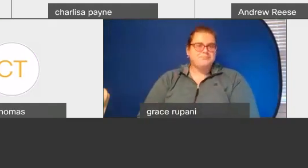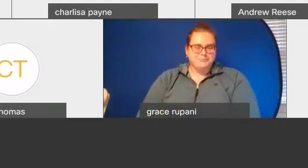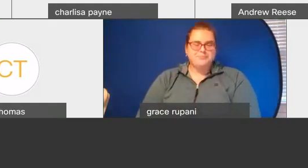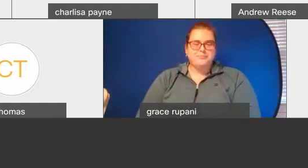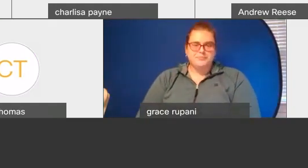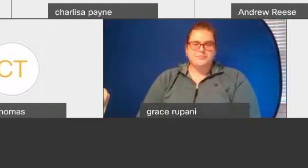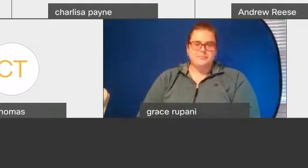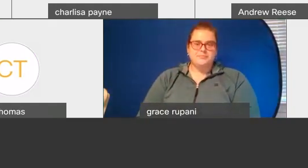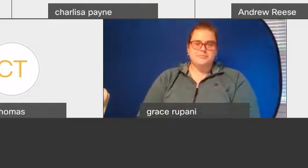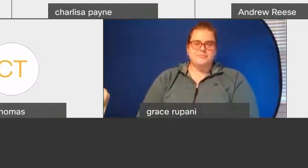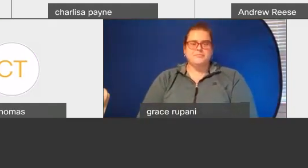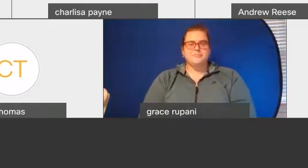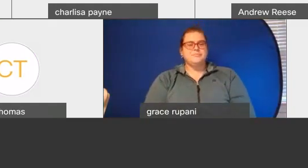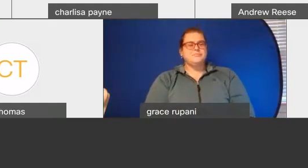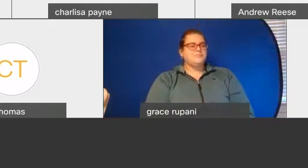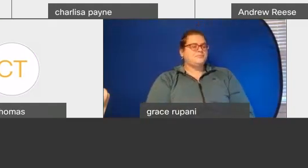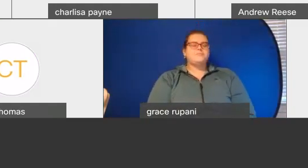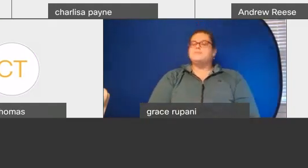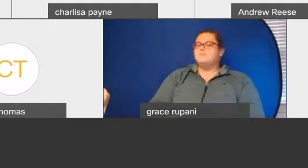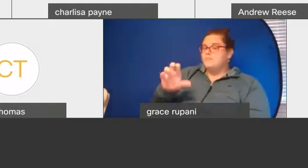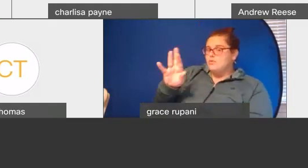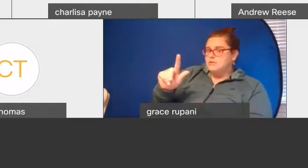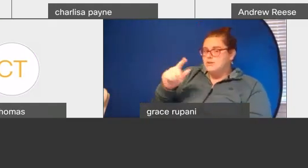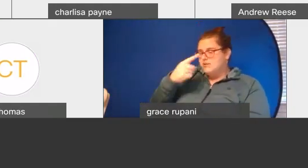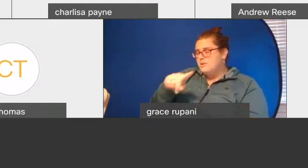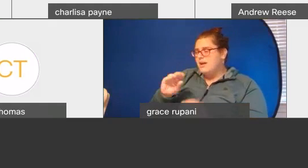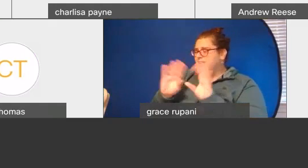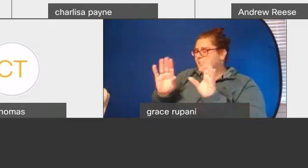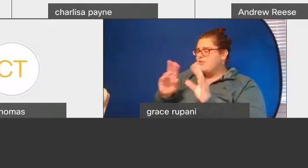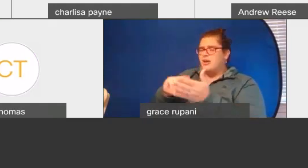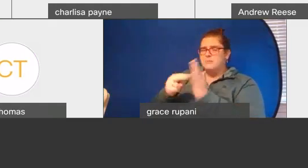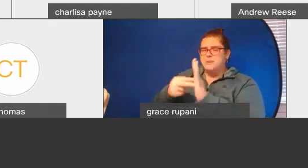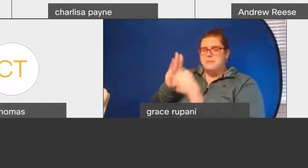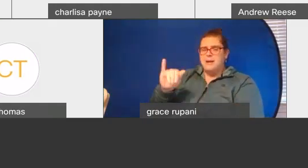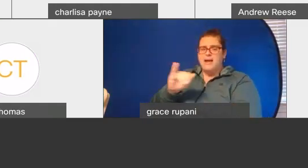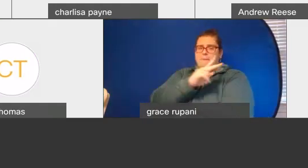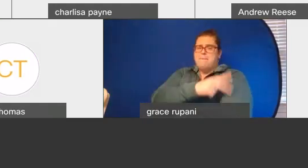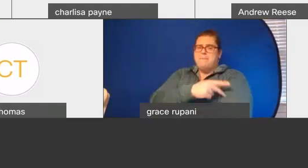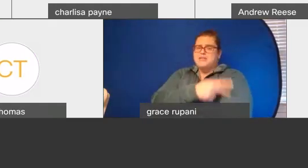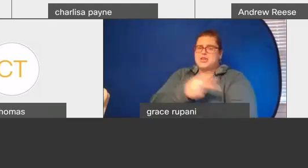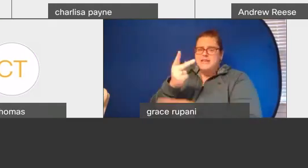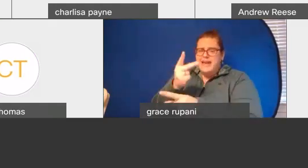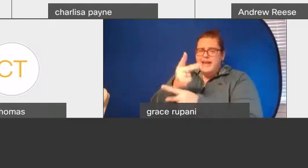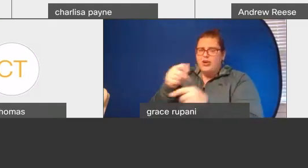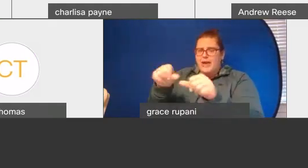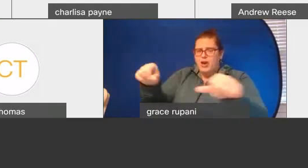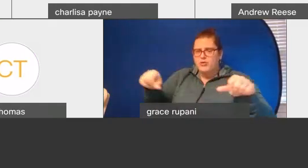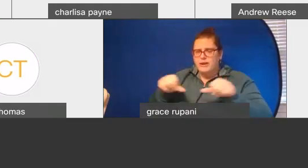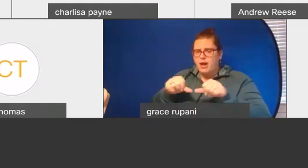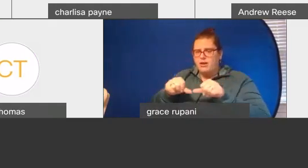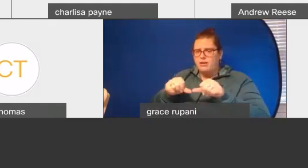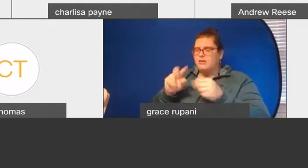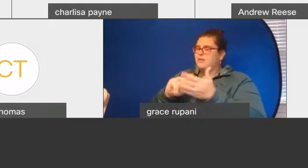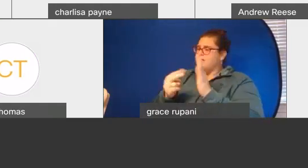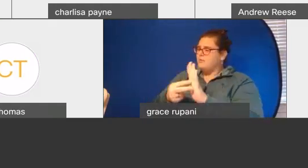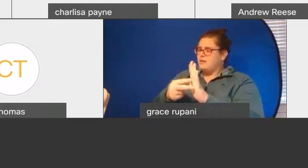And can you please clarify what is meant by patient care areas? Does this include all common living spaces?